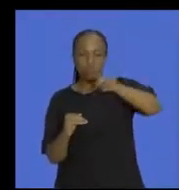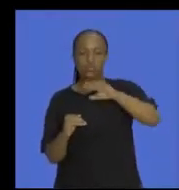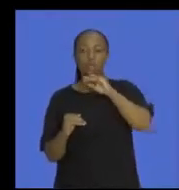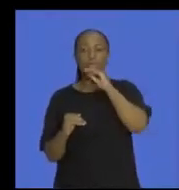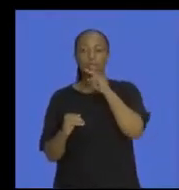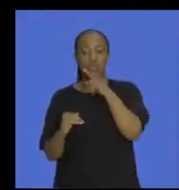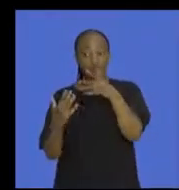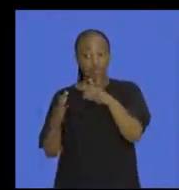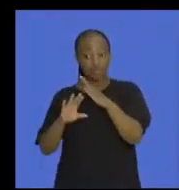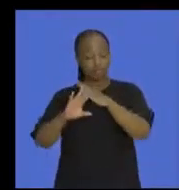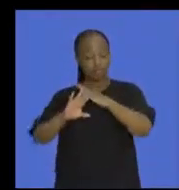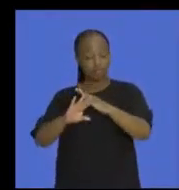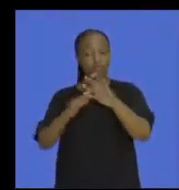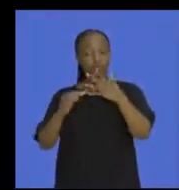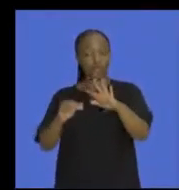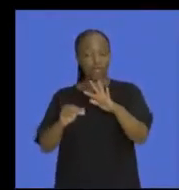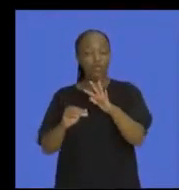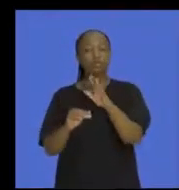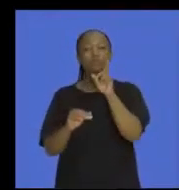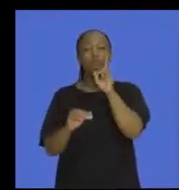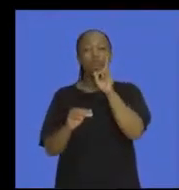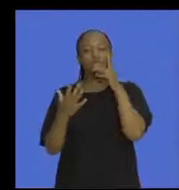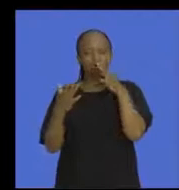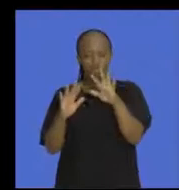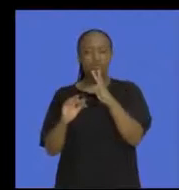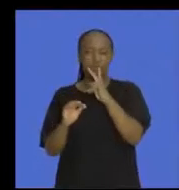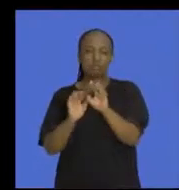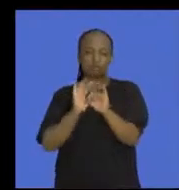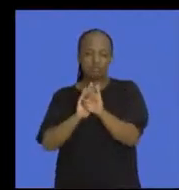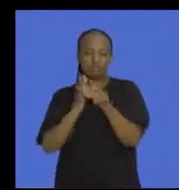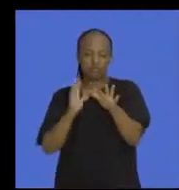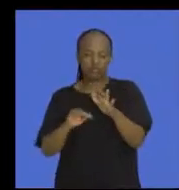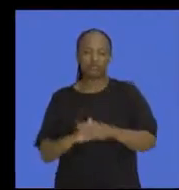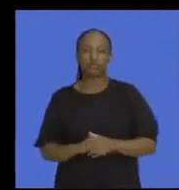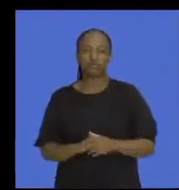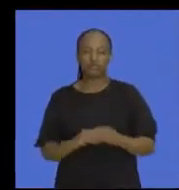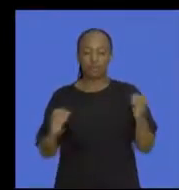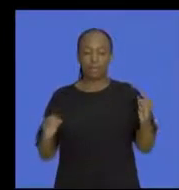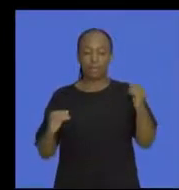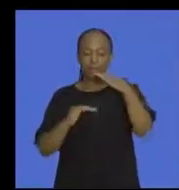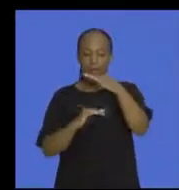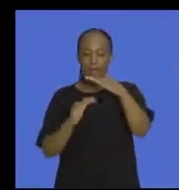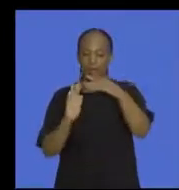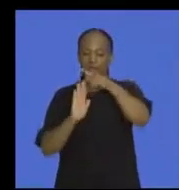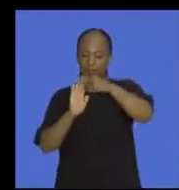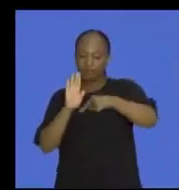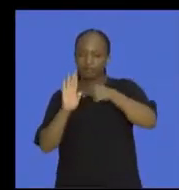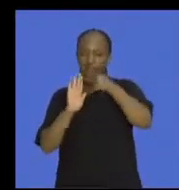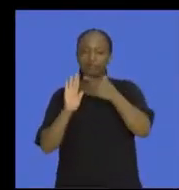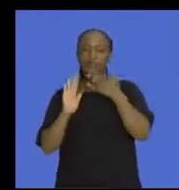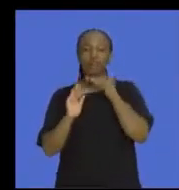the main thing. We've already proved or verified that fact, okay? So in a parallel circuit,